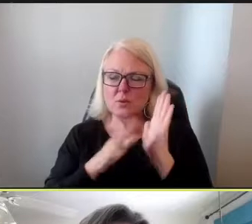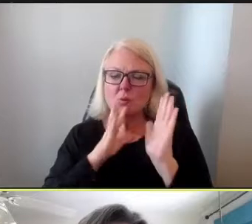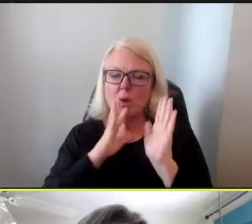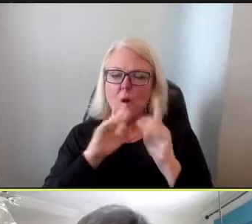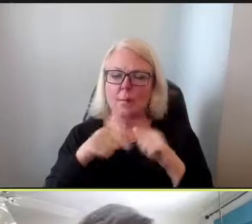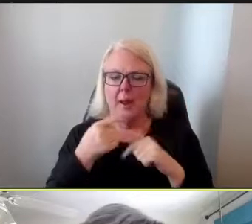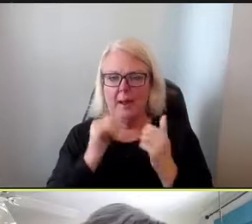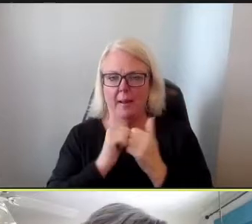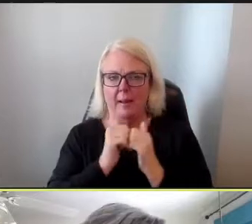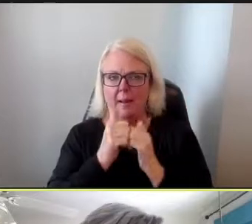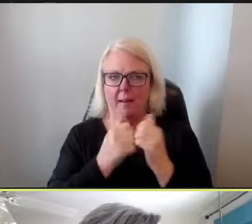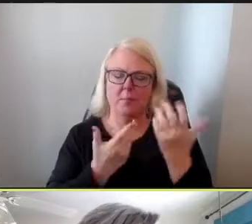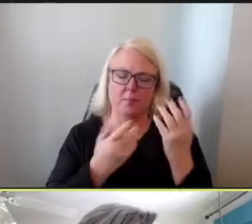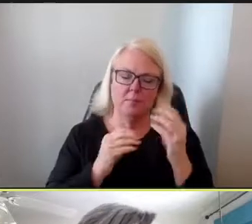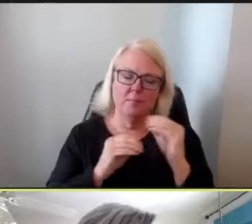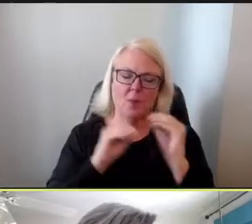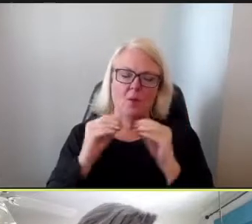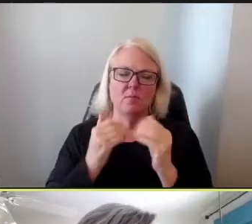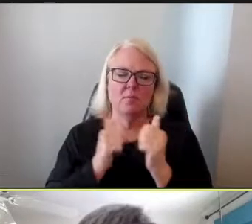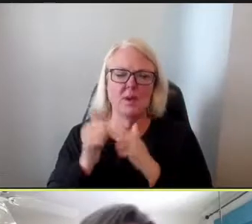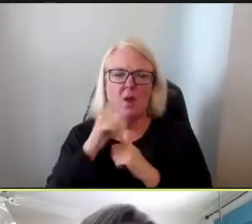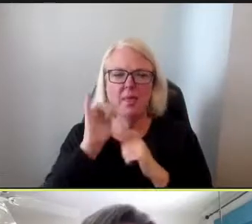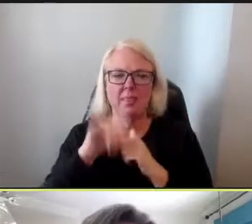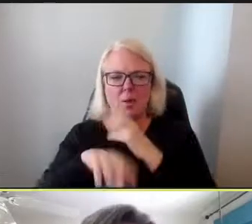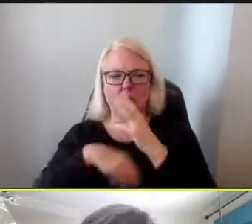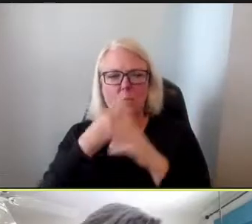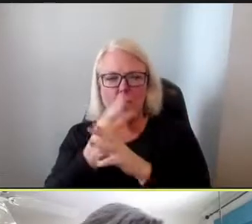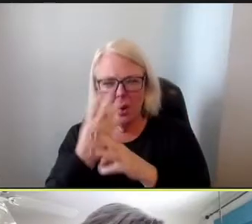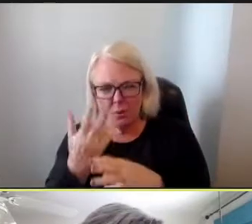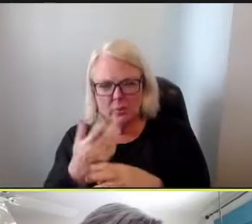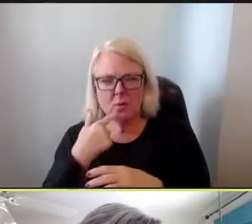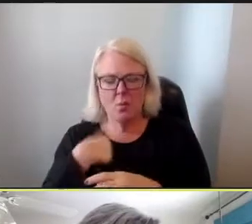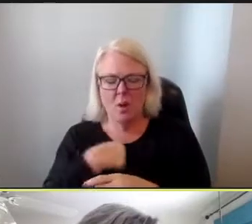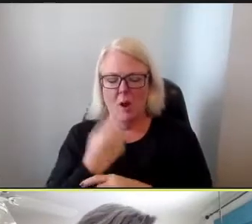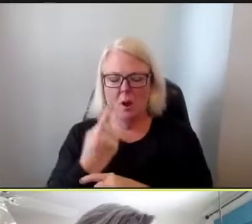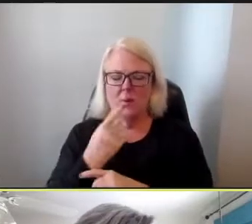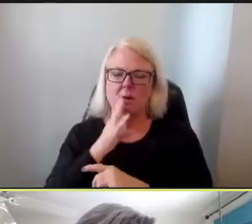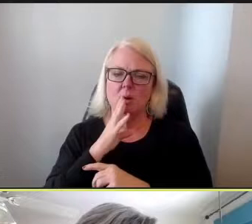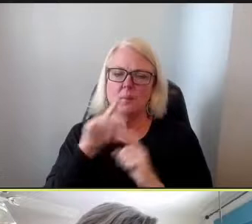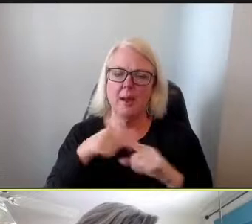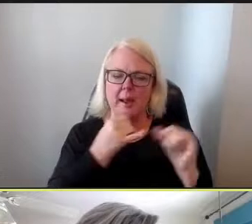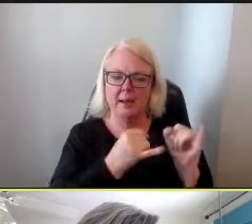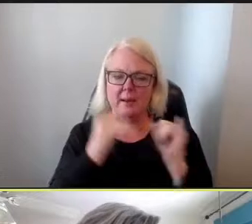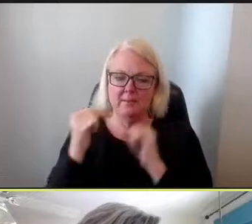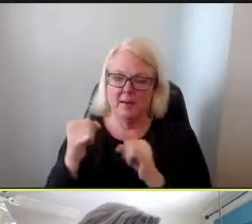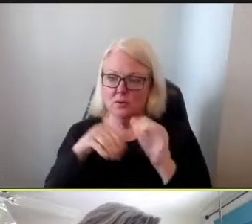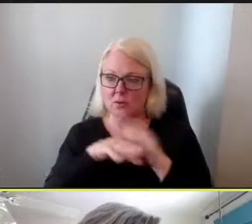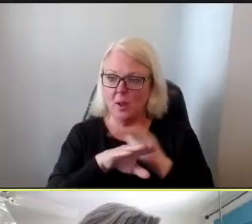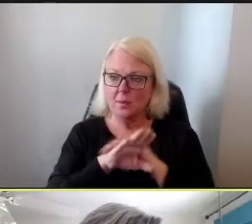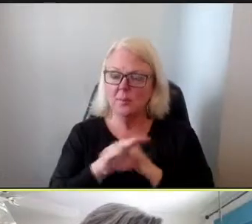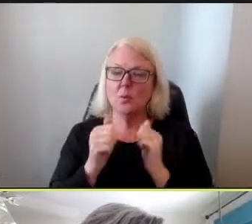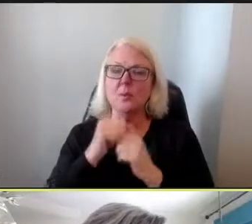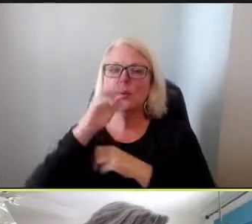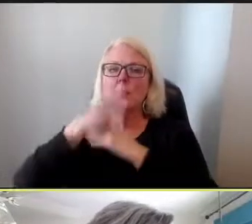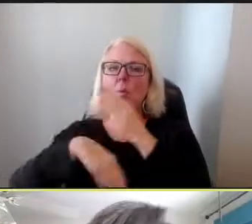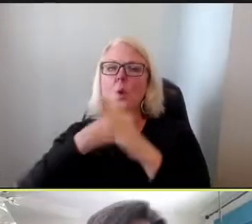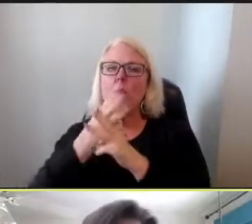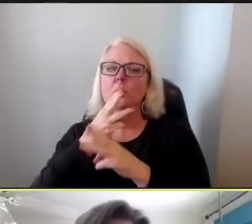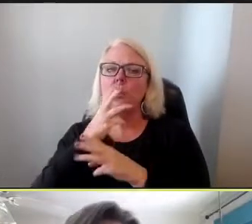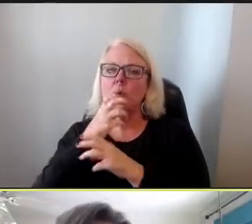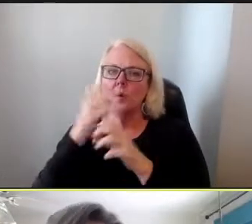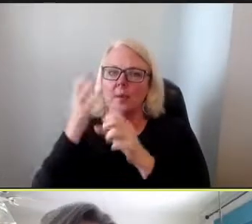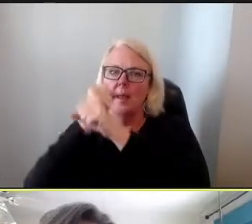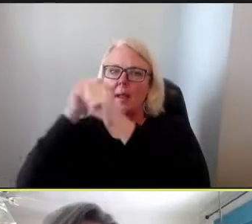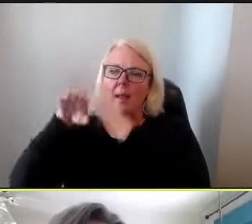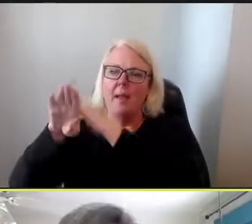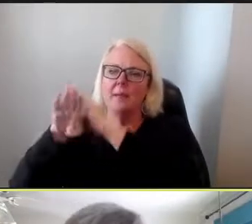beyond an academic world where we're always turning to individual accommodations and toward a world that achieves access through